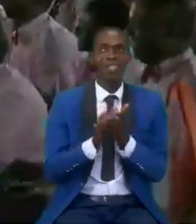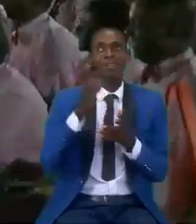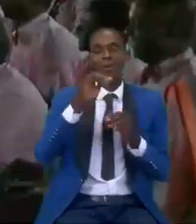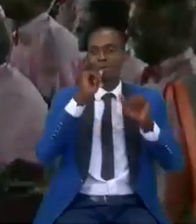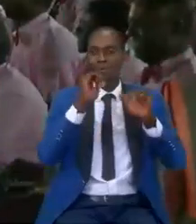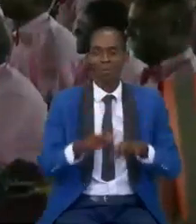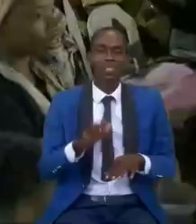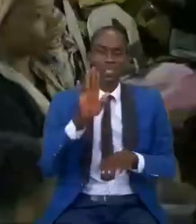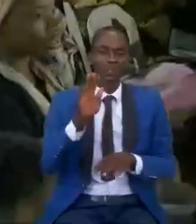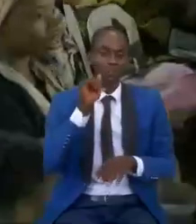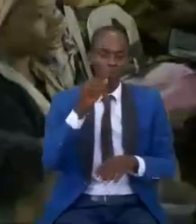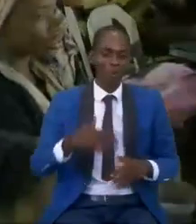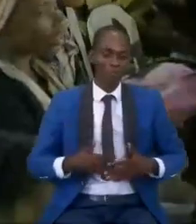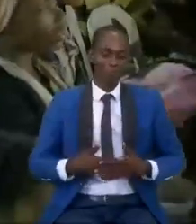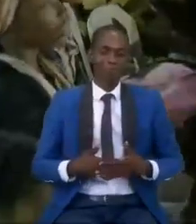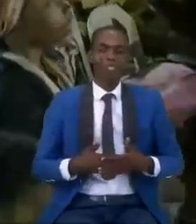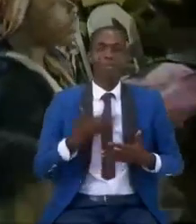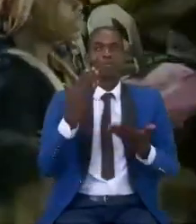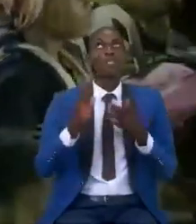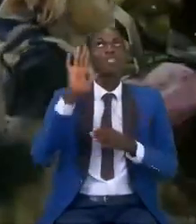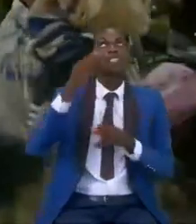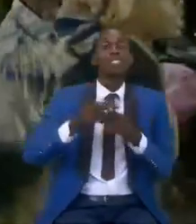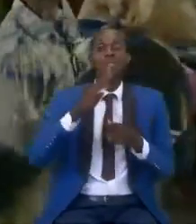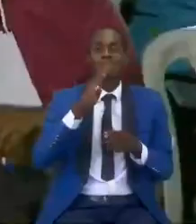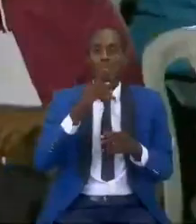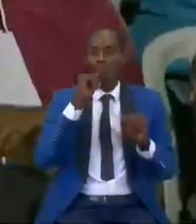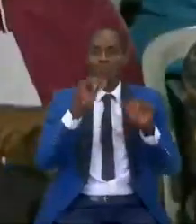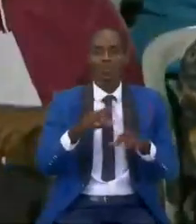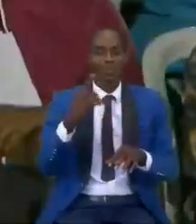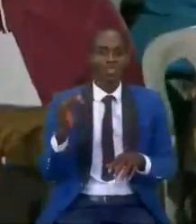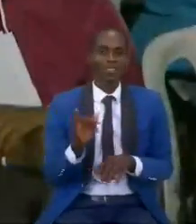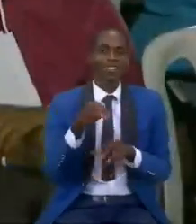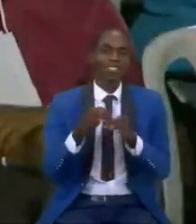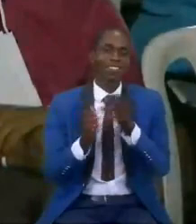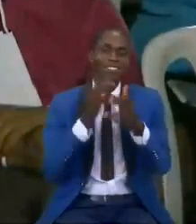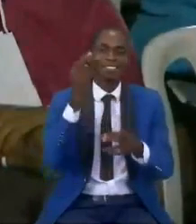Amen. And somebody shout amen.